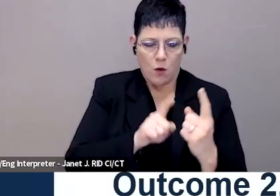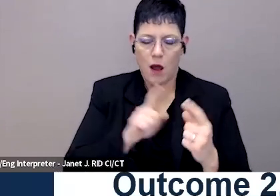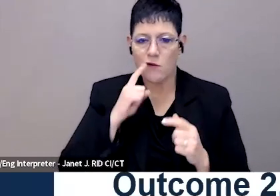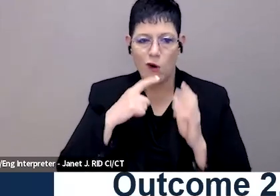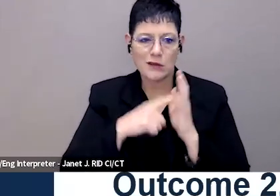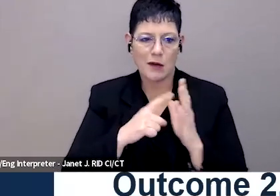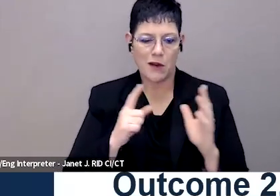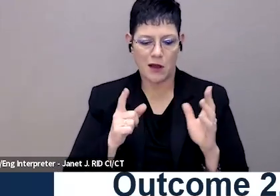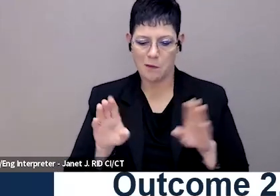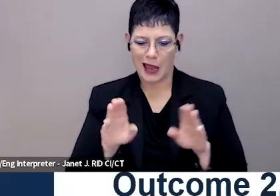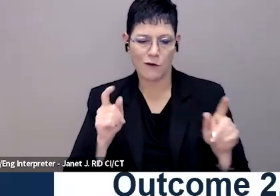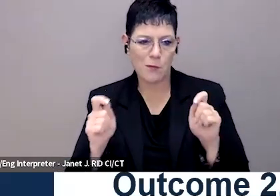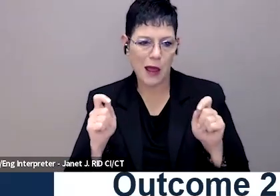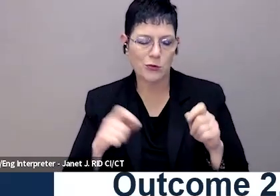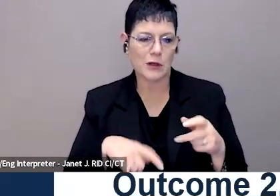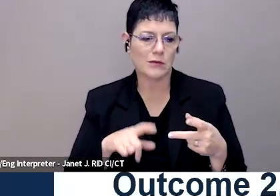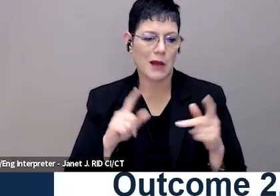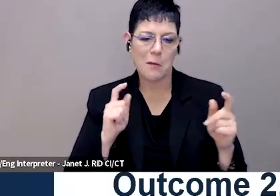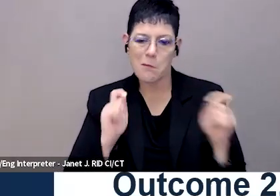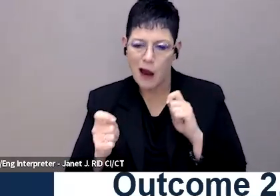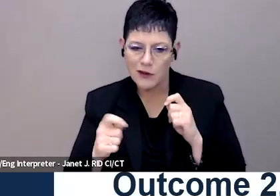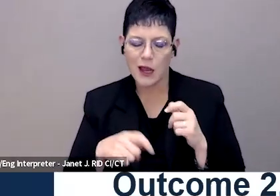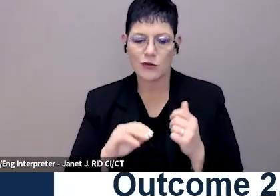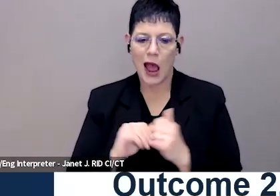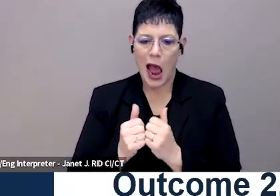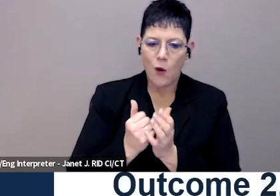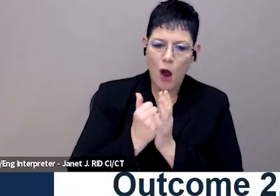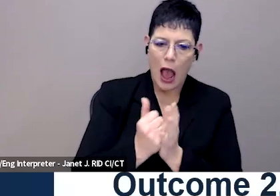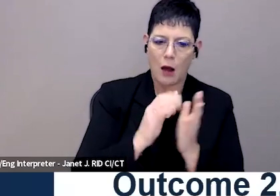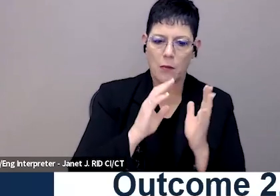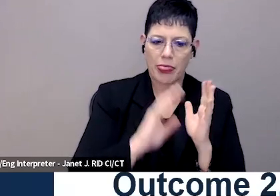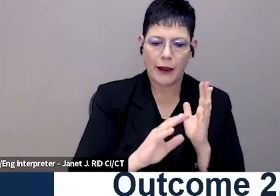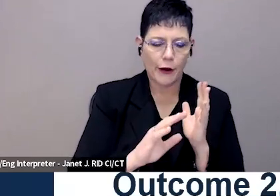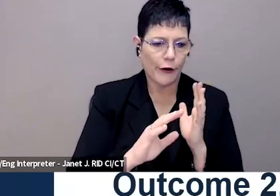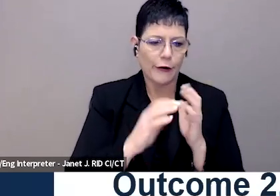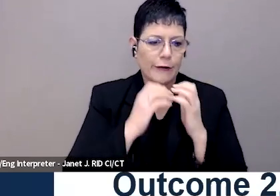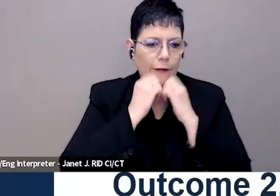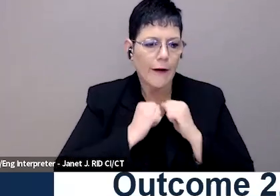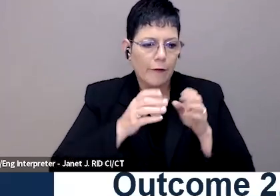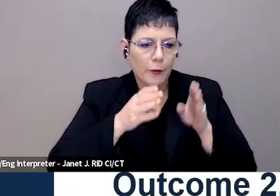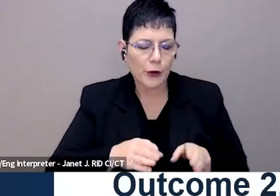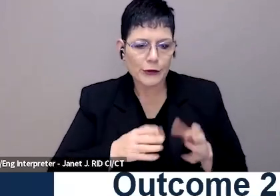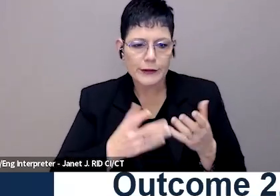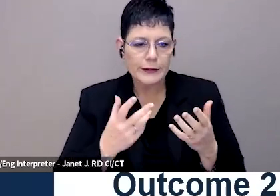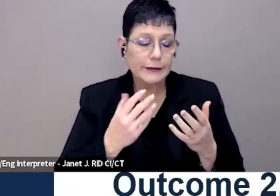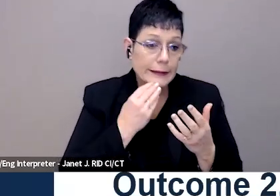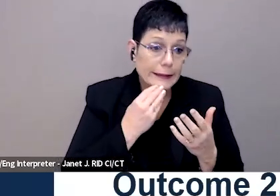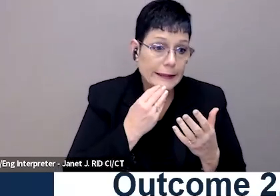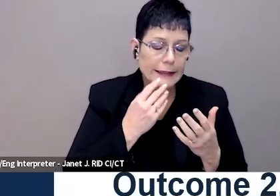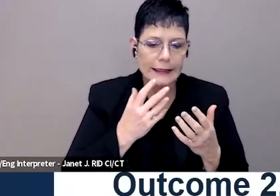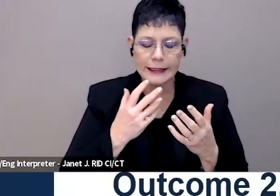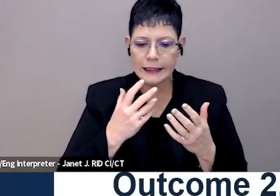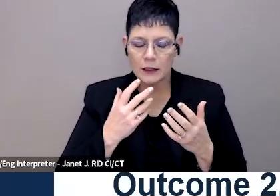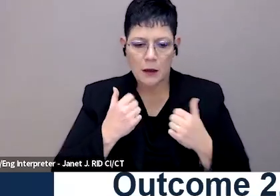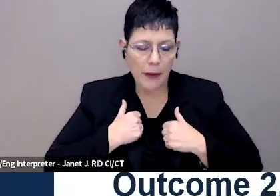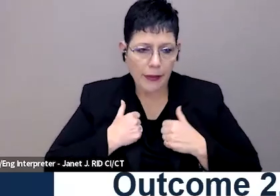and modification, and how to help their loved one with daily activities like the eating, bathing, and dressing, transferring,